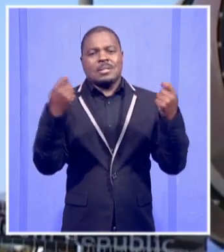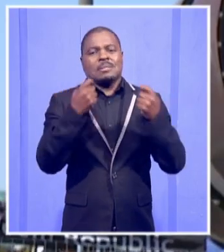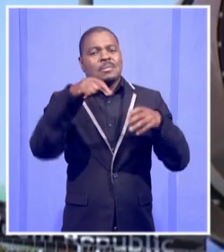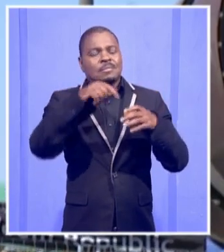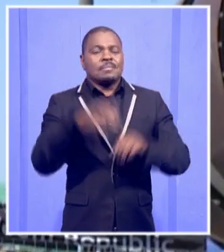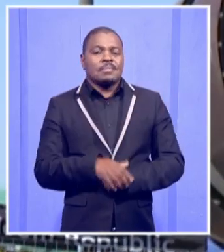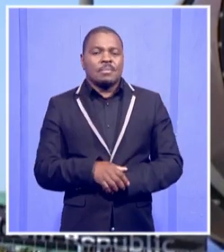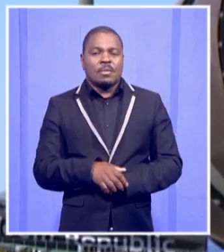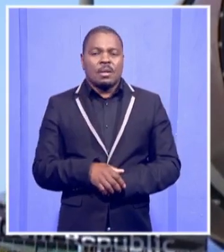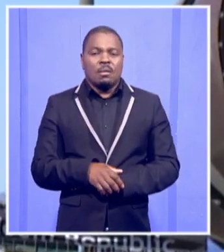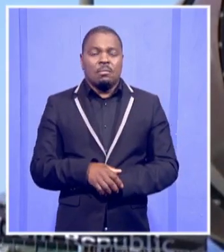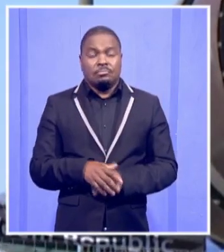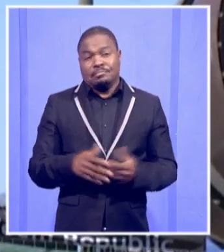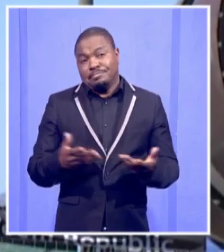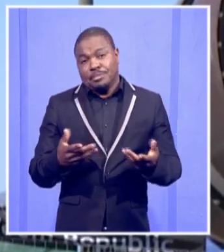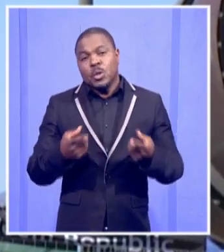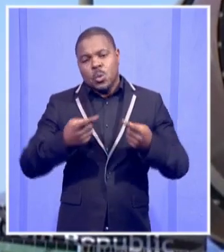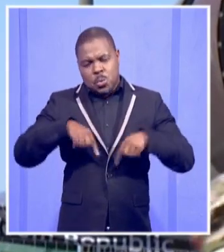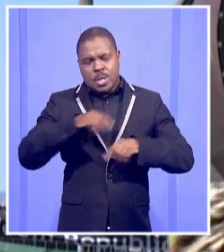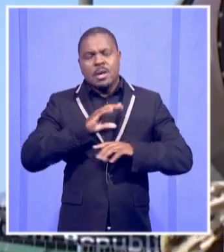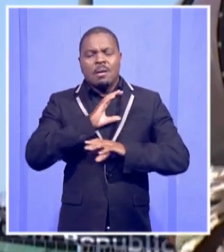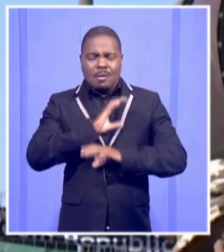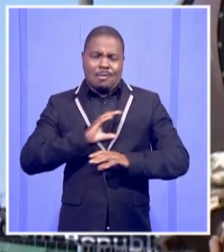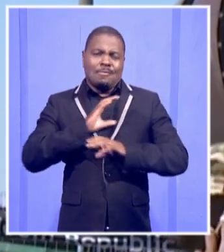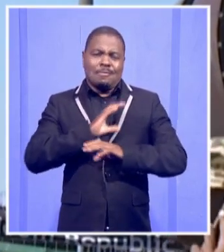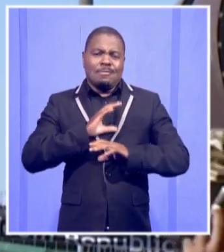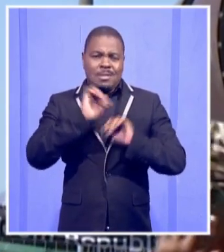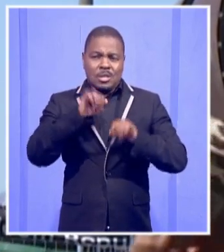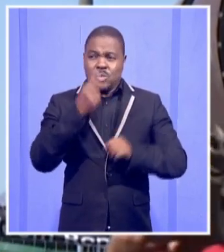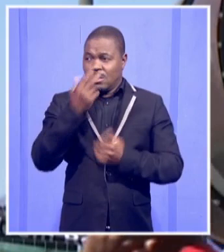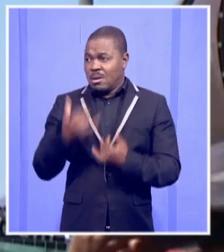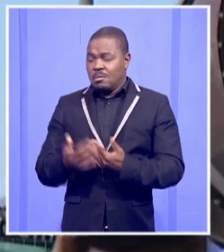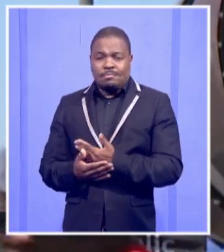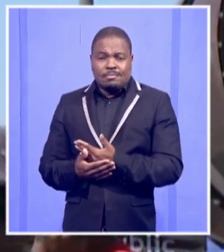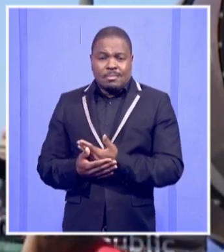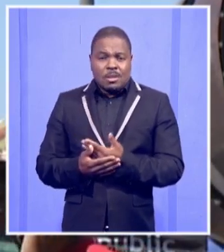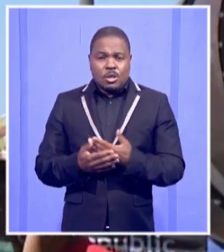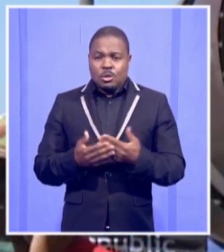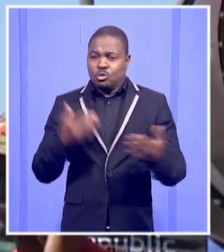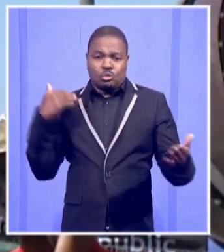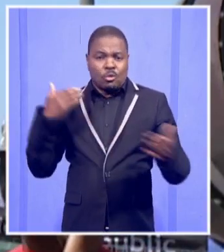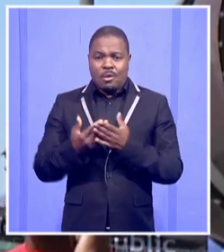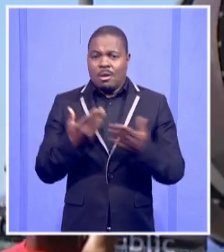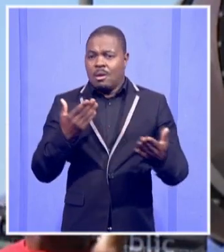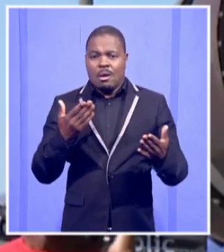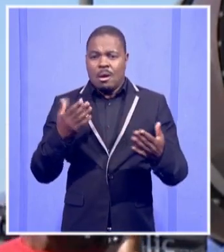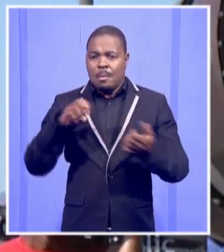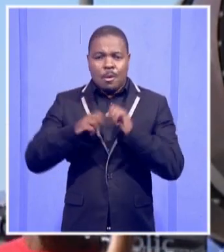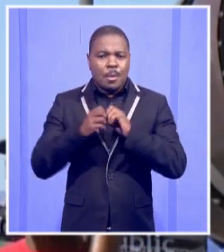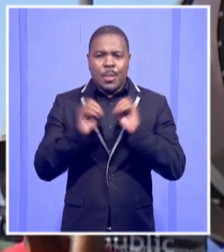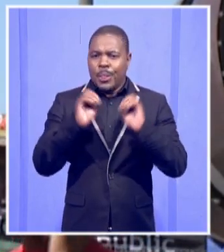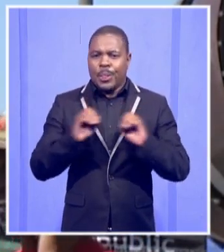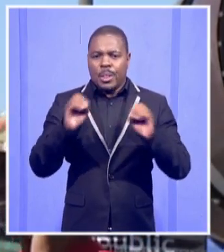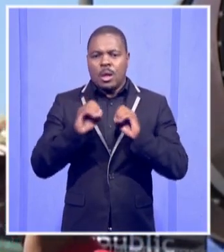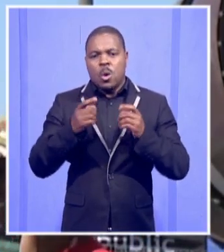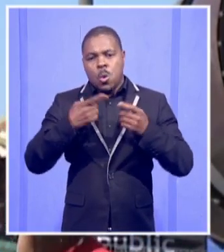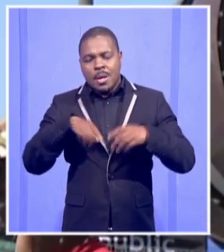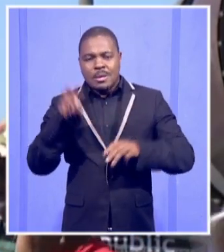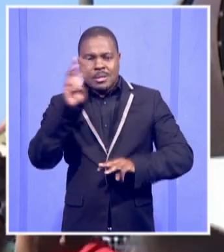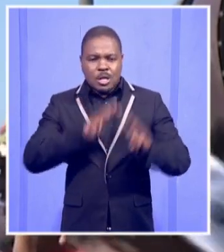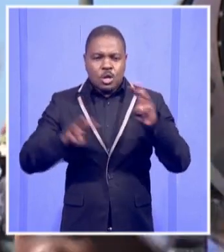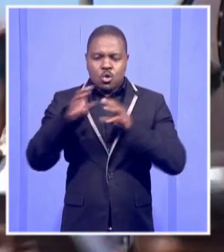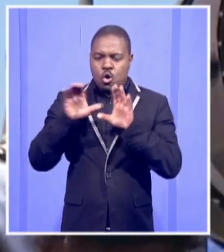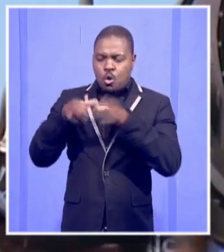Now, we are comfortable, and you can see now we haven't had any case. We are keeping in touch with the security